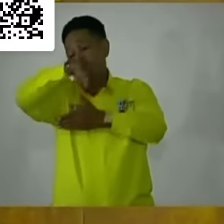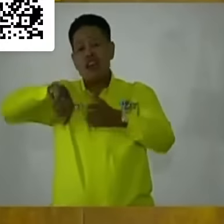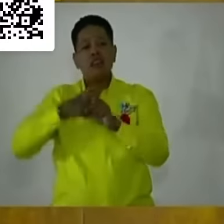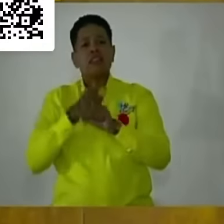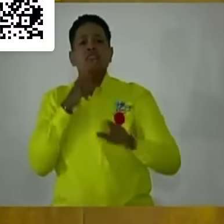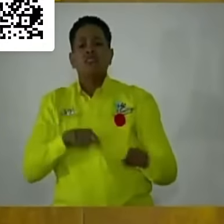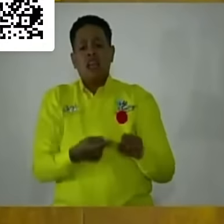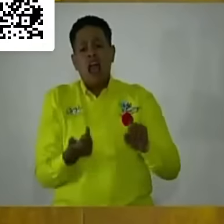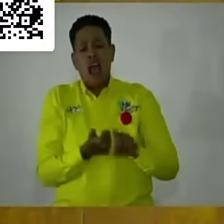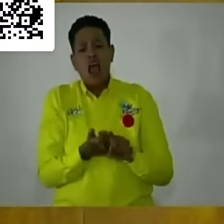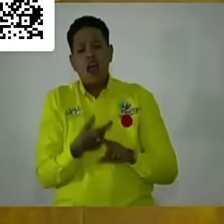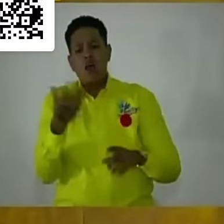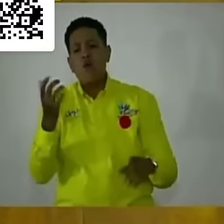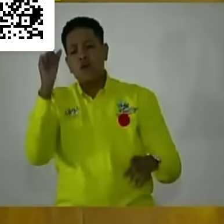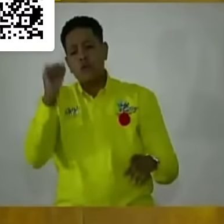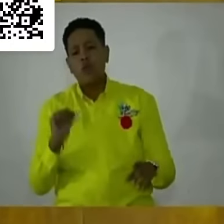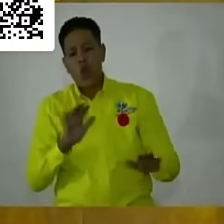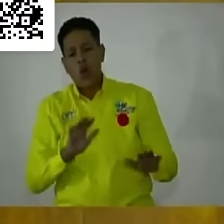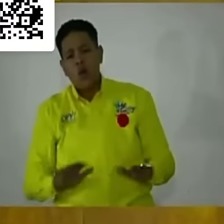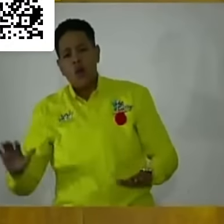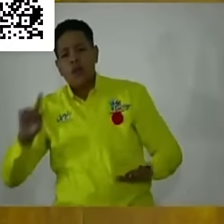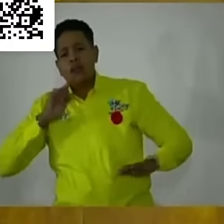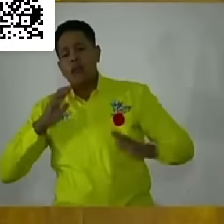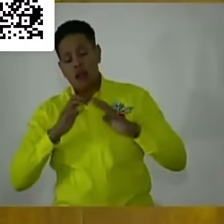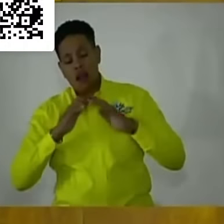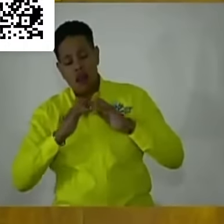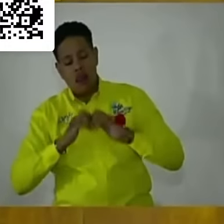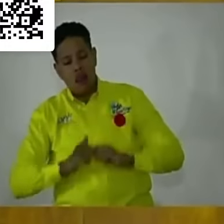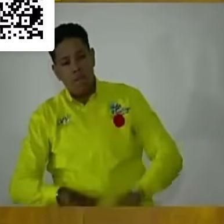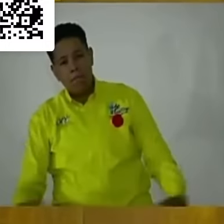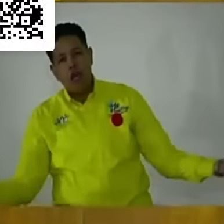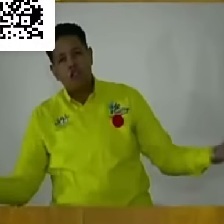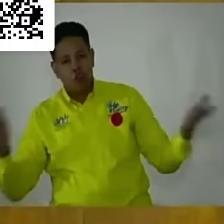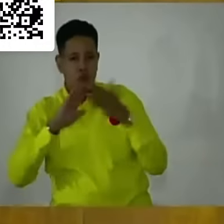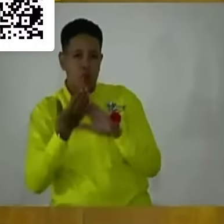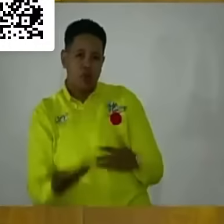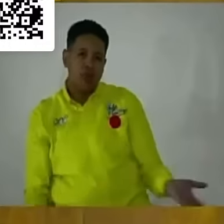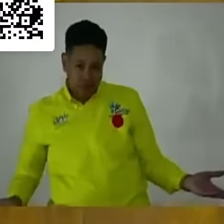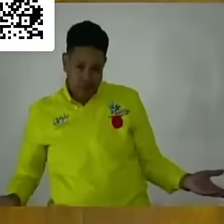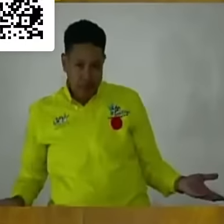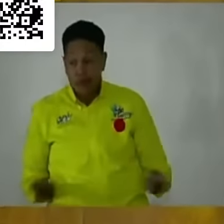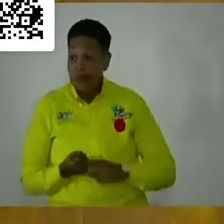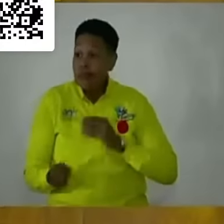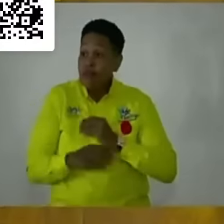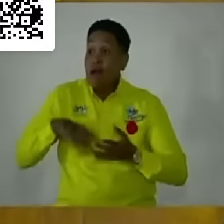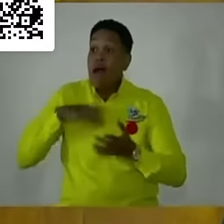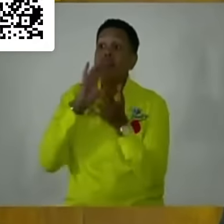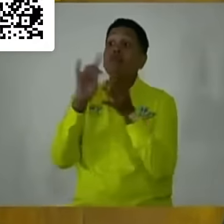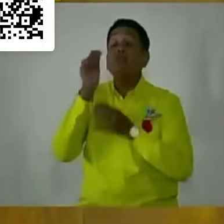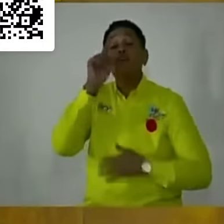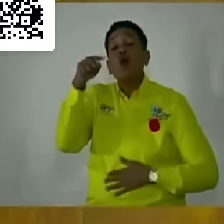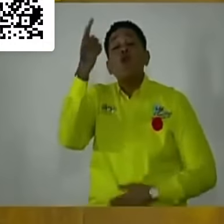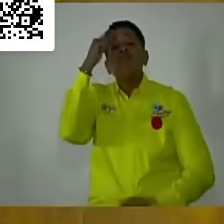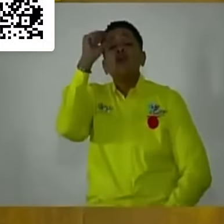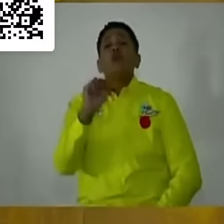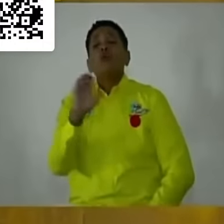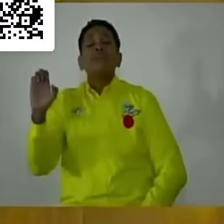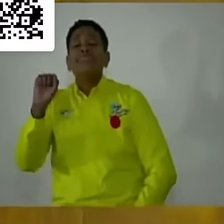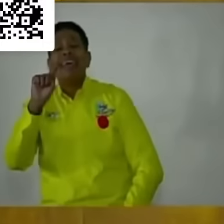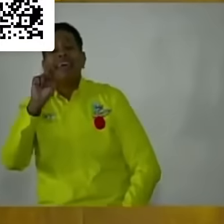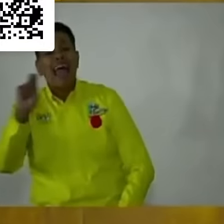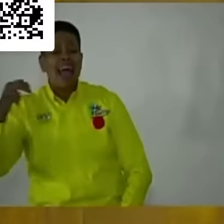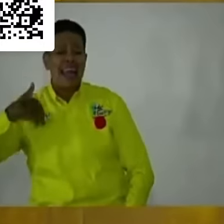go south. They degrade. So, Madam Speaker, I speak not only for Southeast St. Anne, because